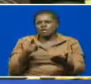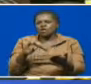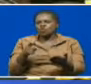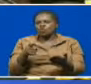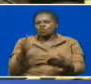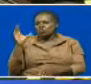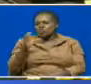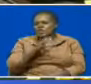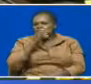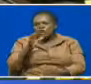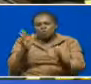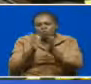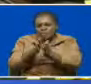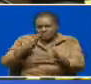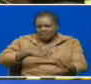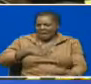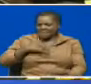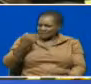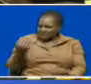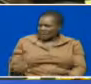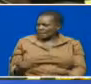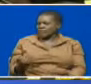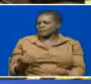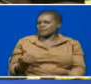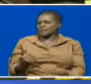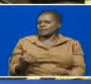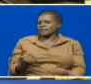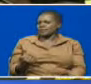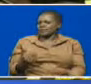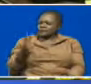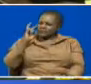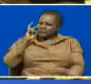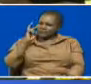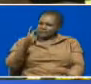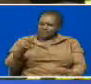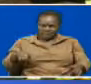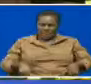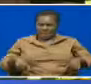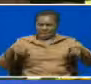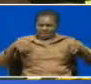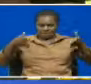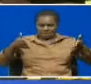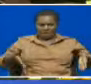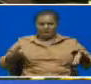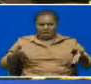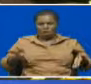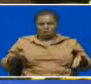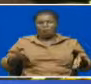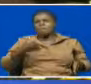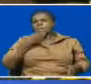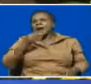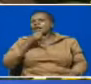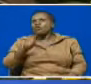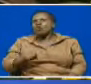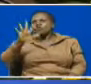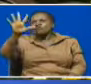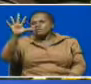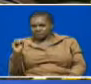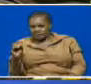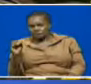you're drinking with my child. Because look at the life we're living currently. You'll find a 50-year-old